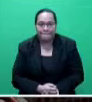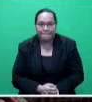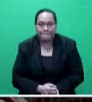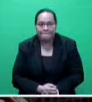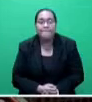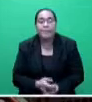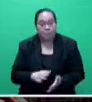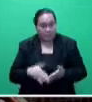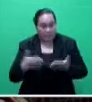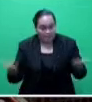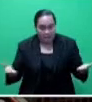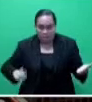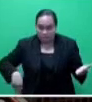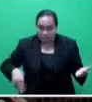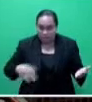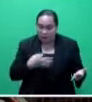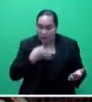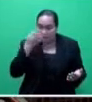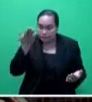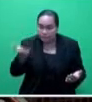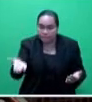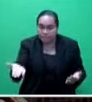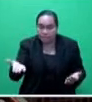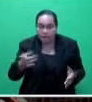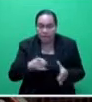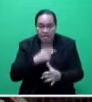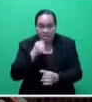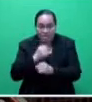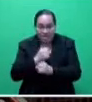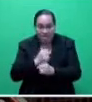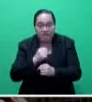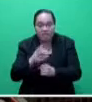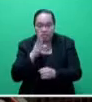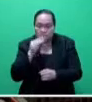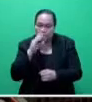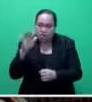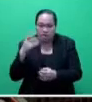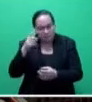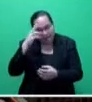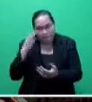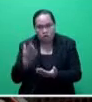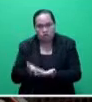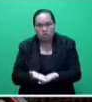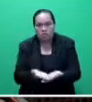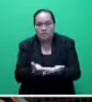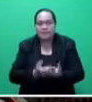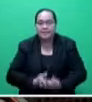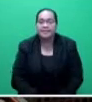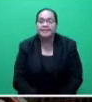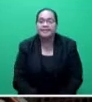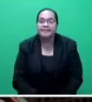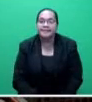Honorable members, I now call on the Attorney General to speak to his motion. You have the floor, sir.